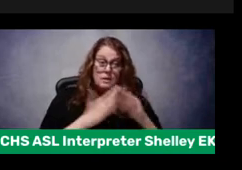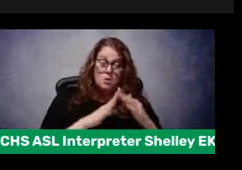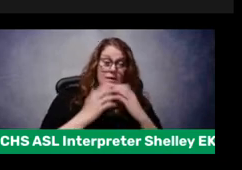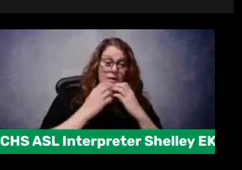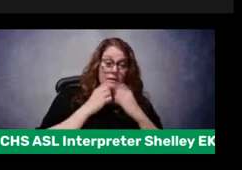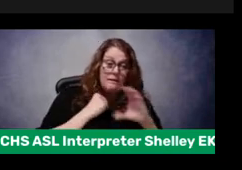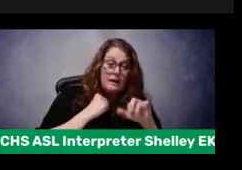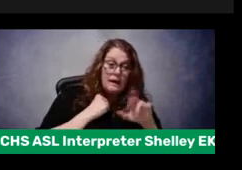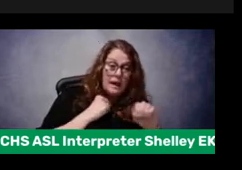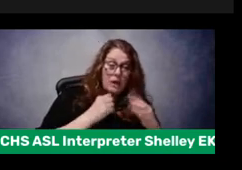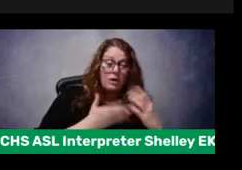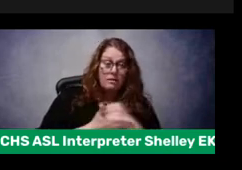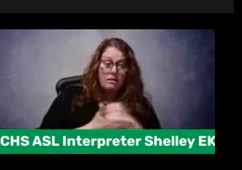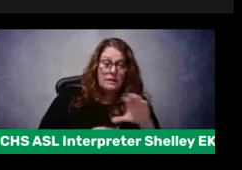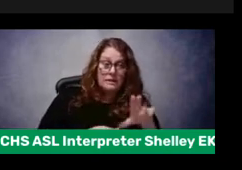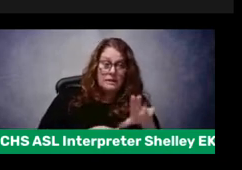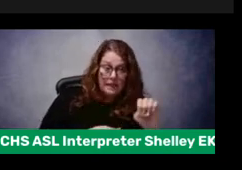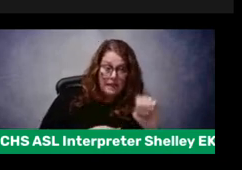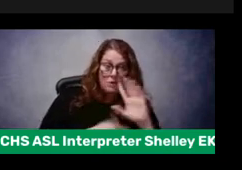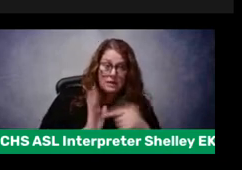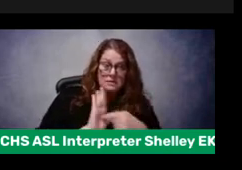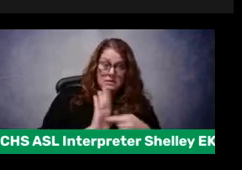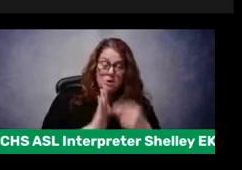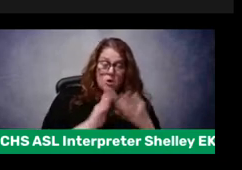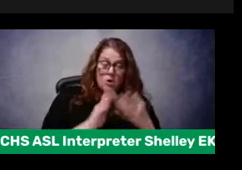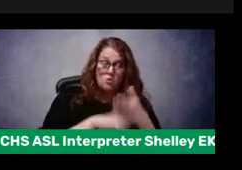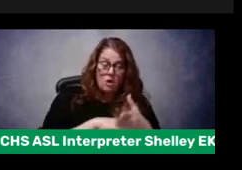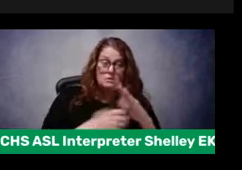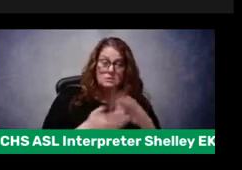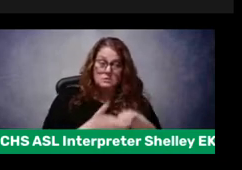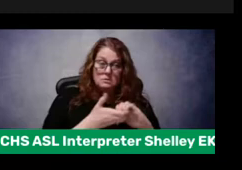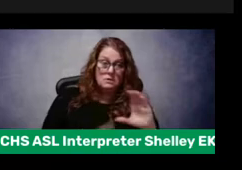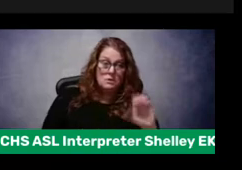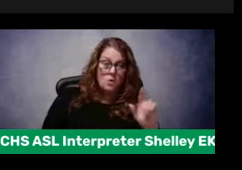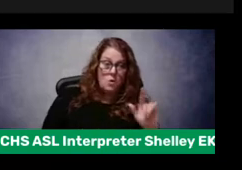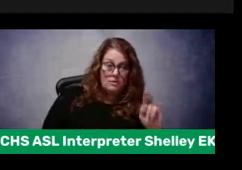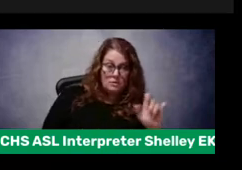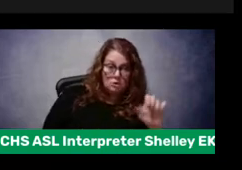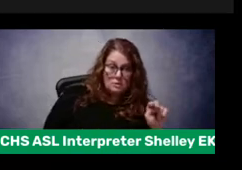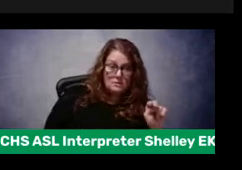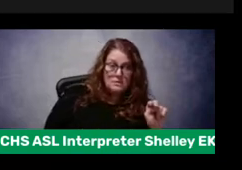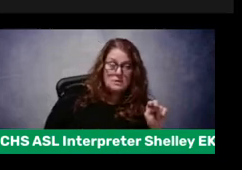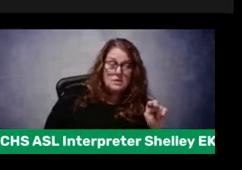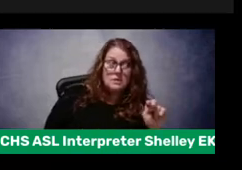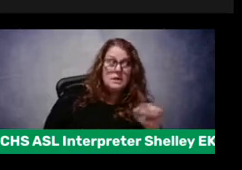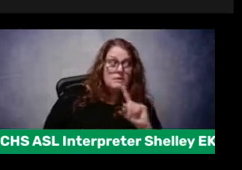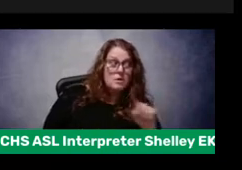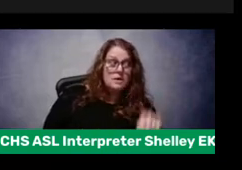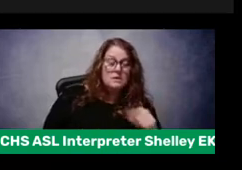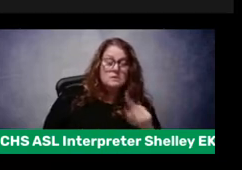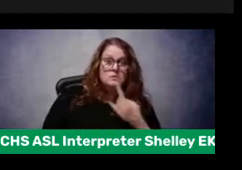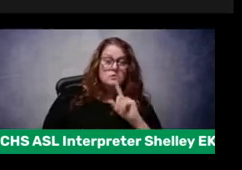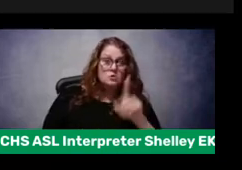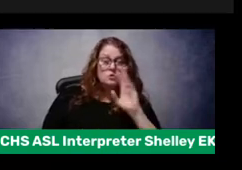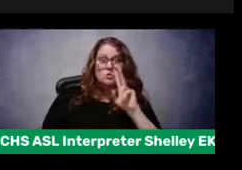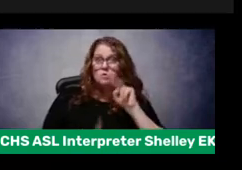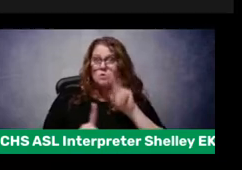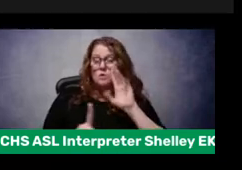care that is exhibited across the coalition, there's a true lens of